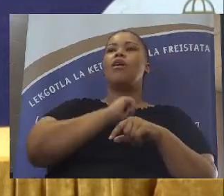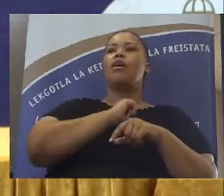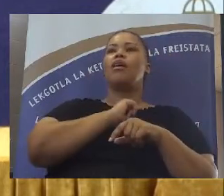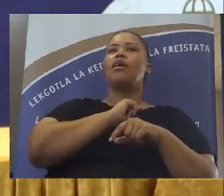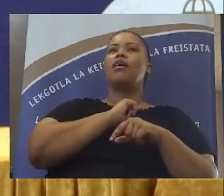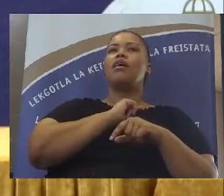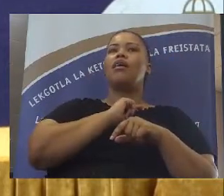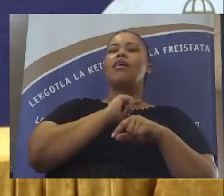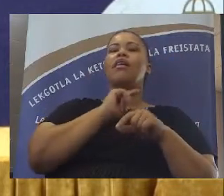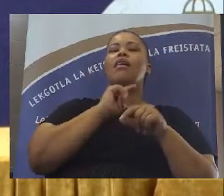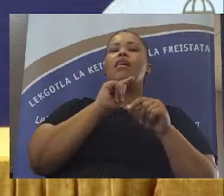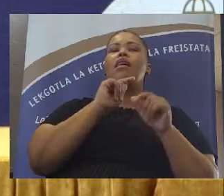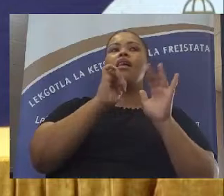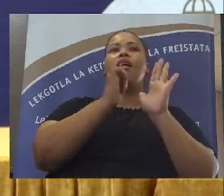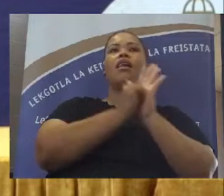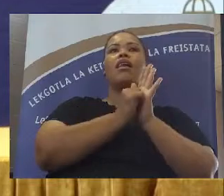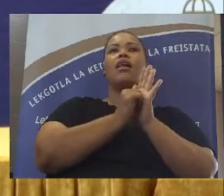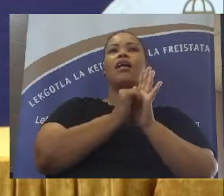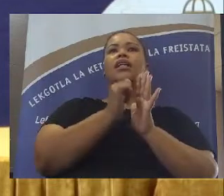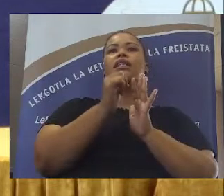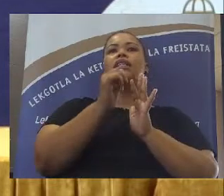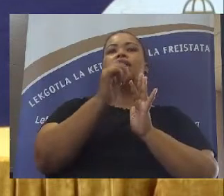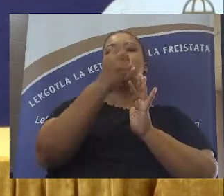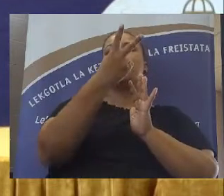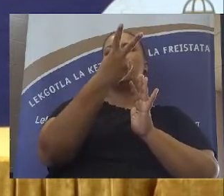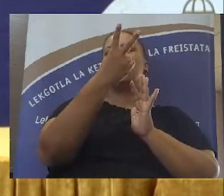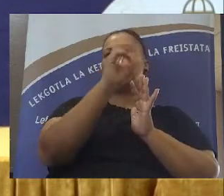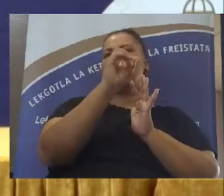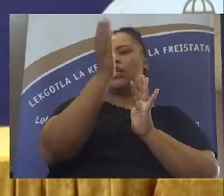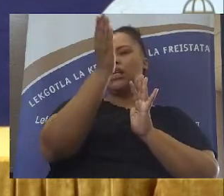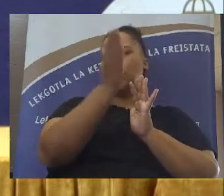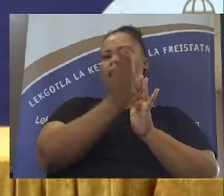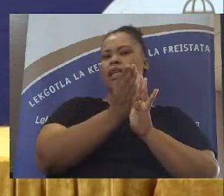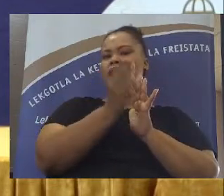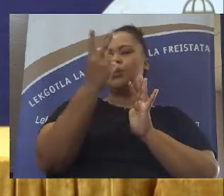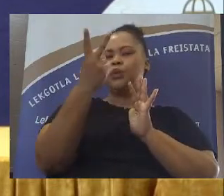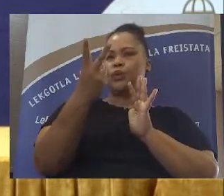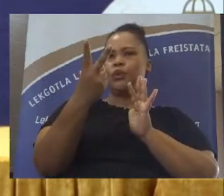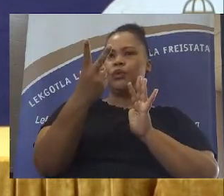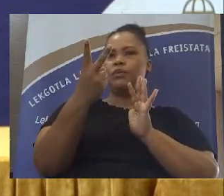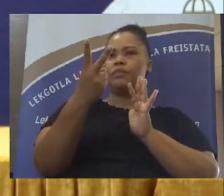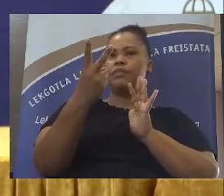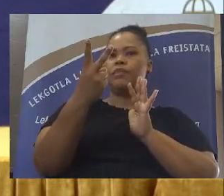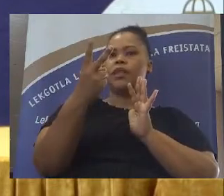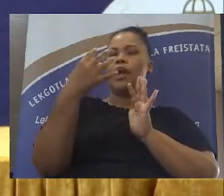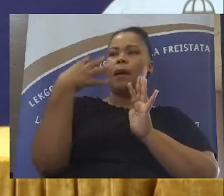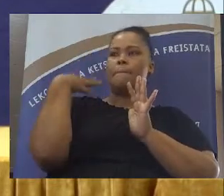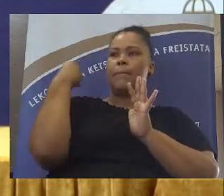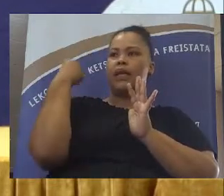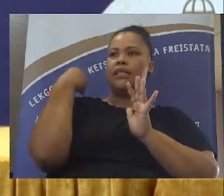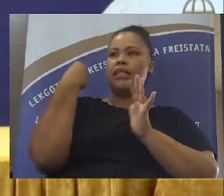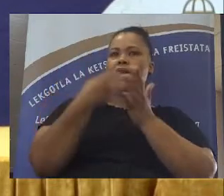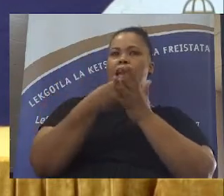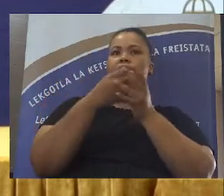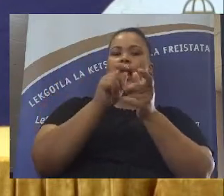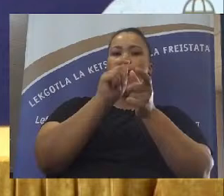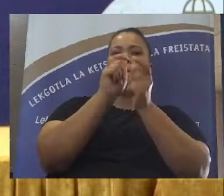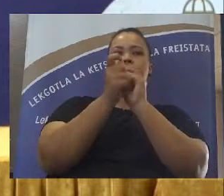specific section in the Act, Section 20, subsection 2, that allows the minister to make